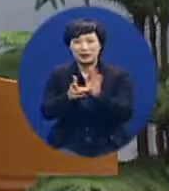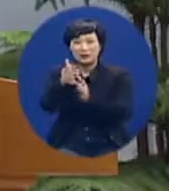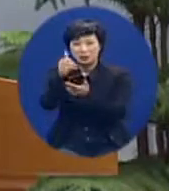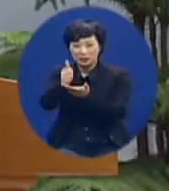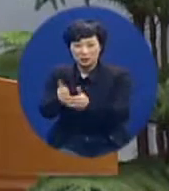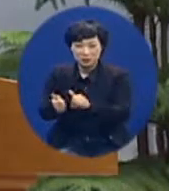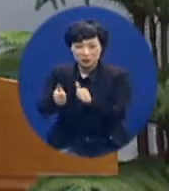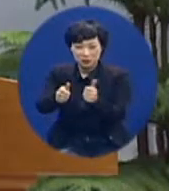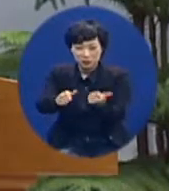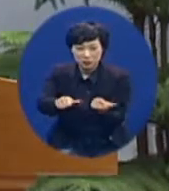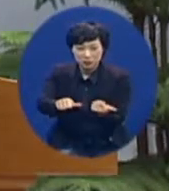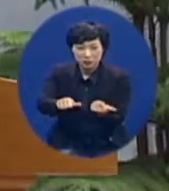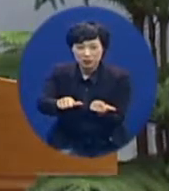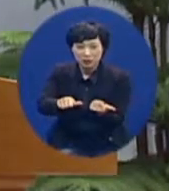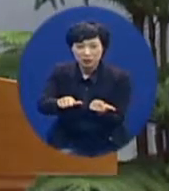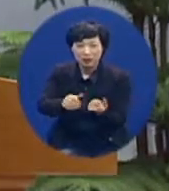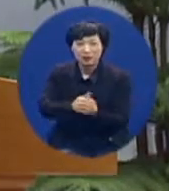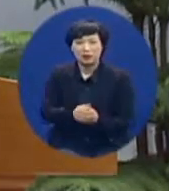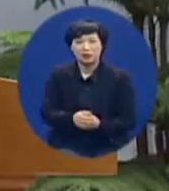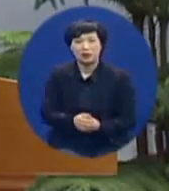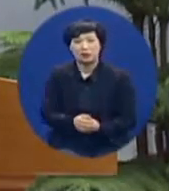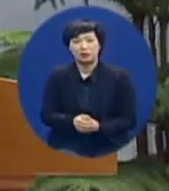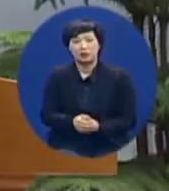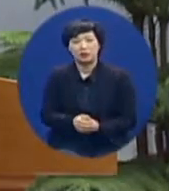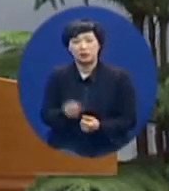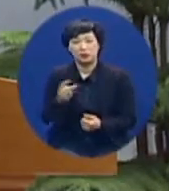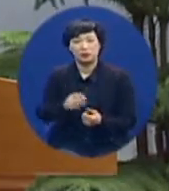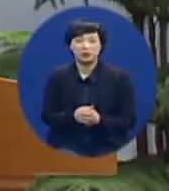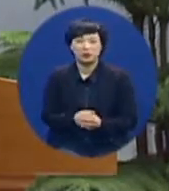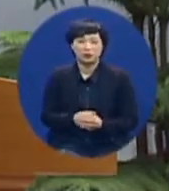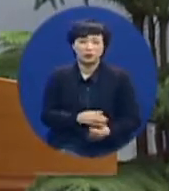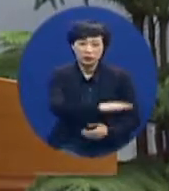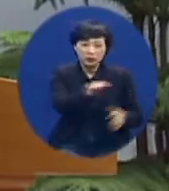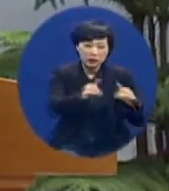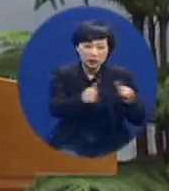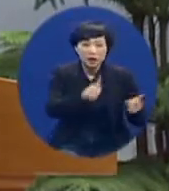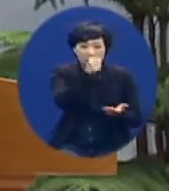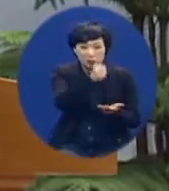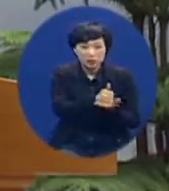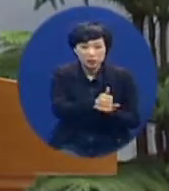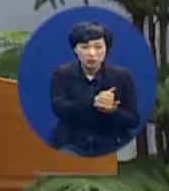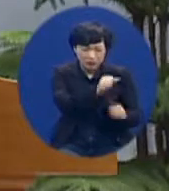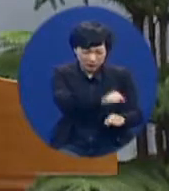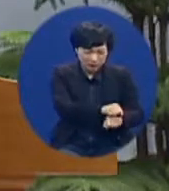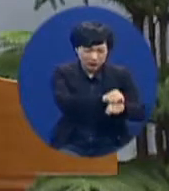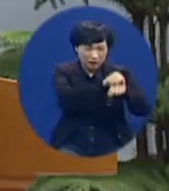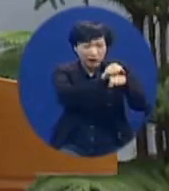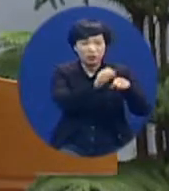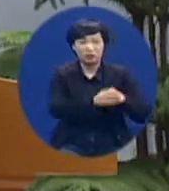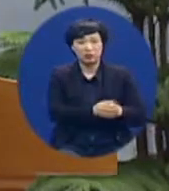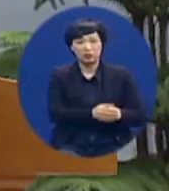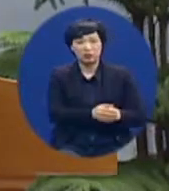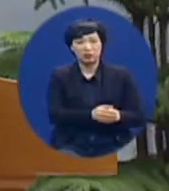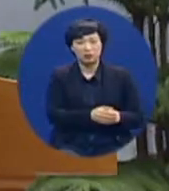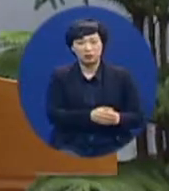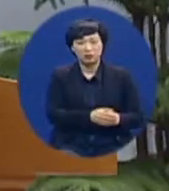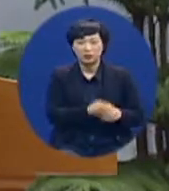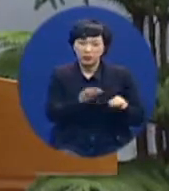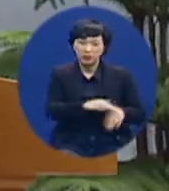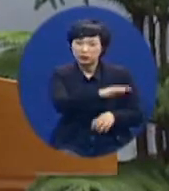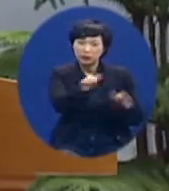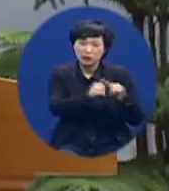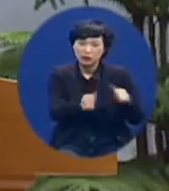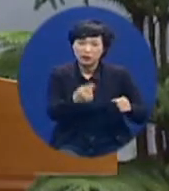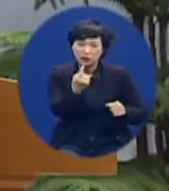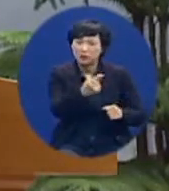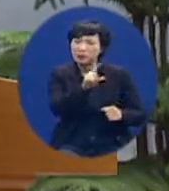Jesus knew that man could not avoid punishment and go to hell. Committing sin,